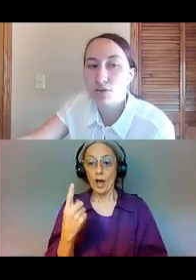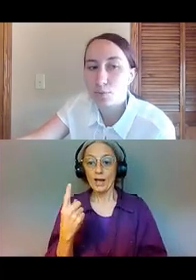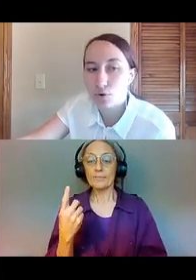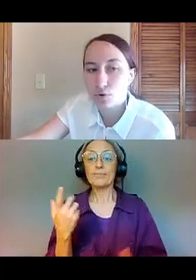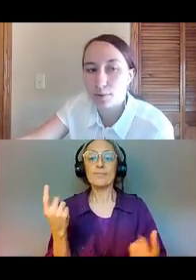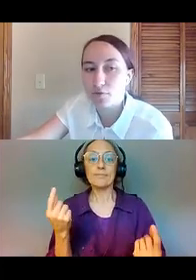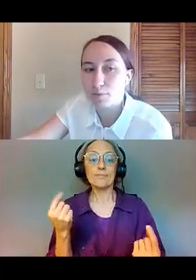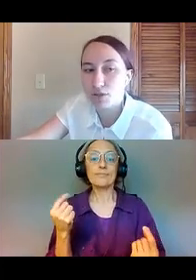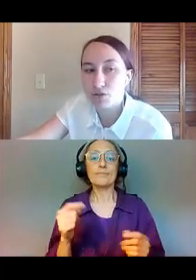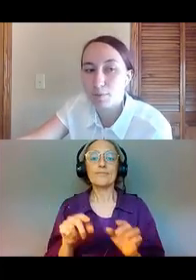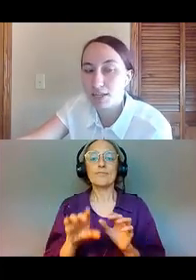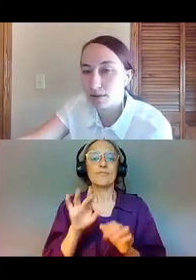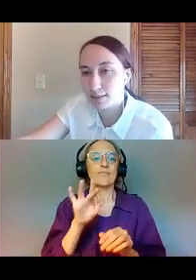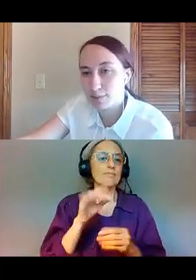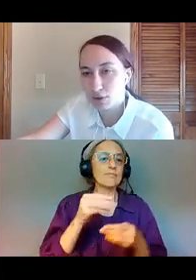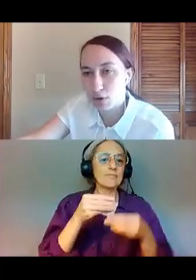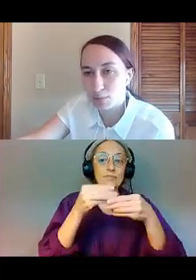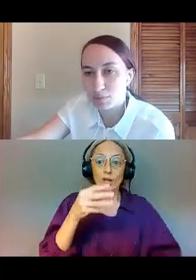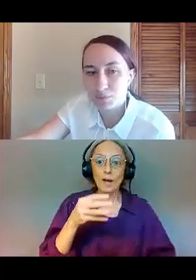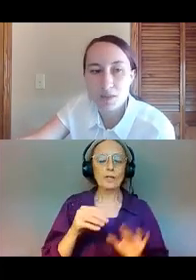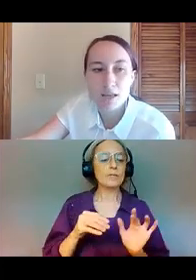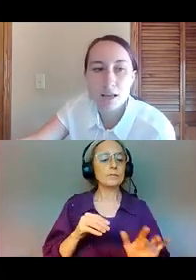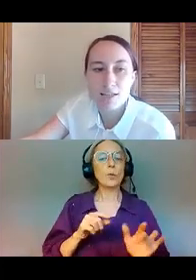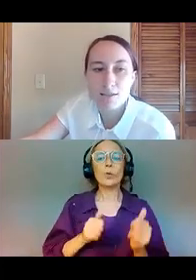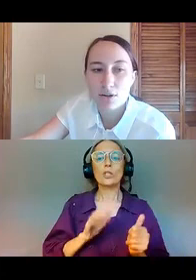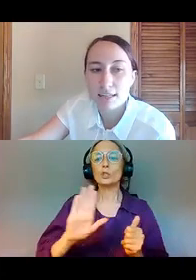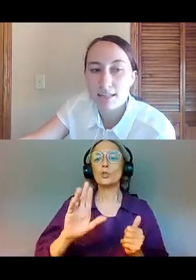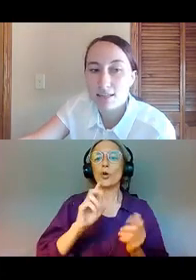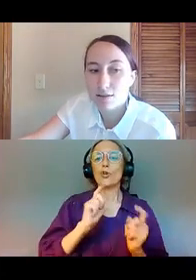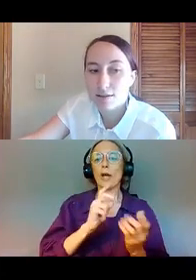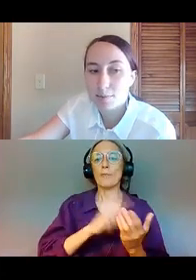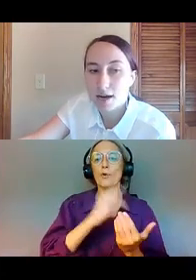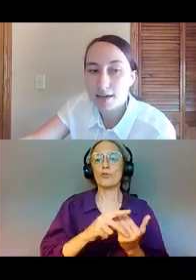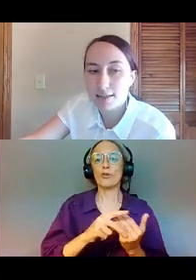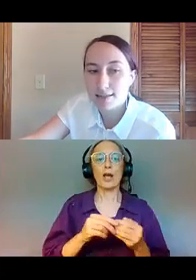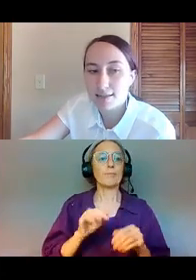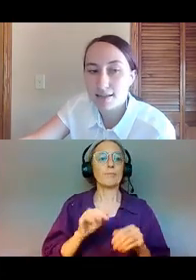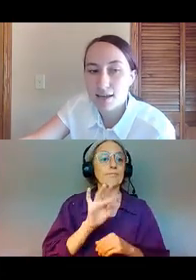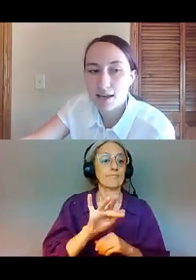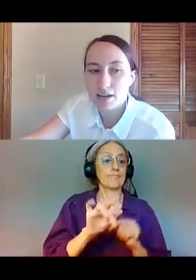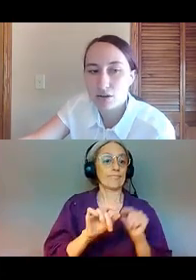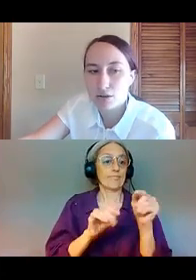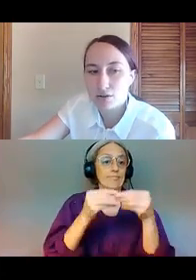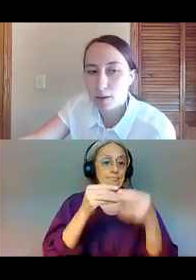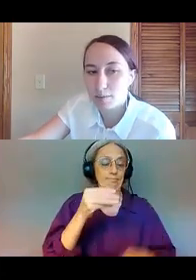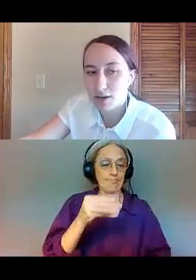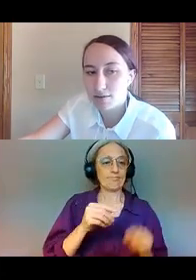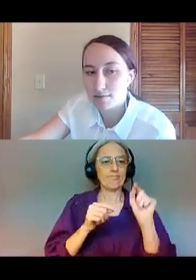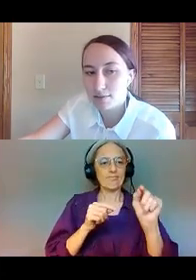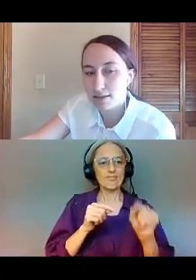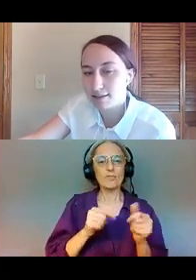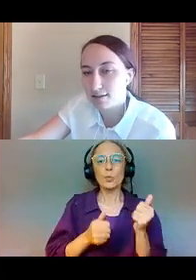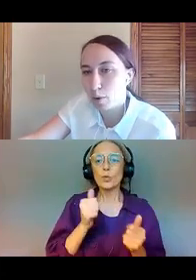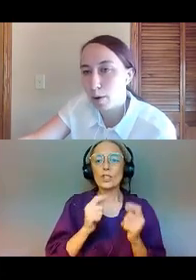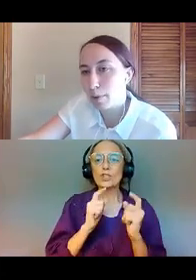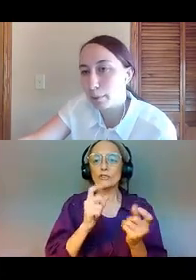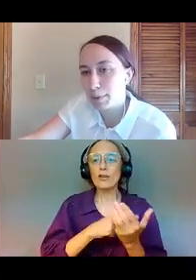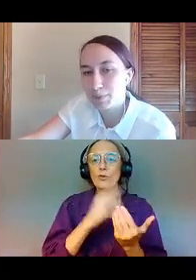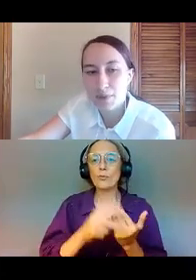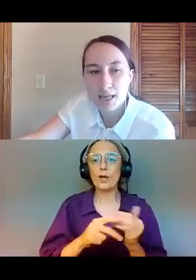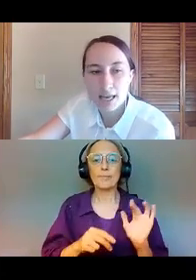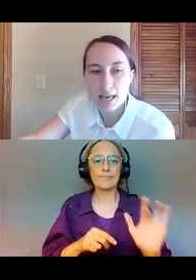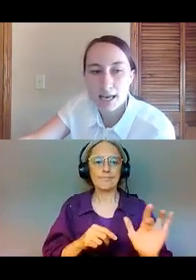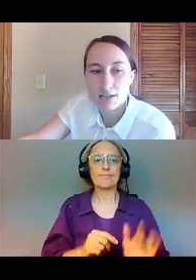select your grant program from the drop-down list below. So we're going to click into this box, and a little drop-down is going to pop